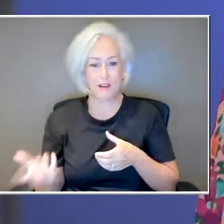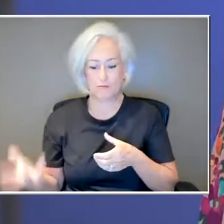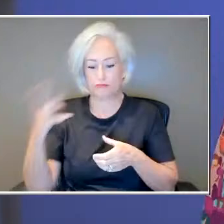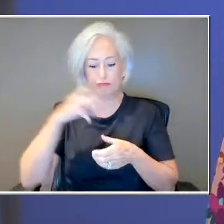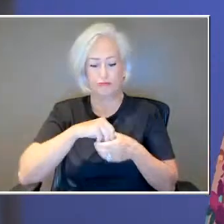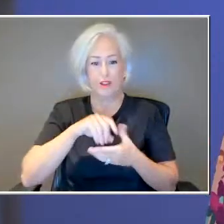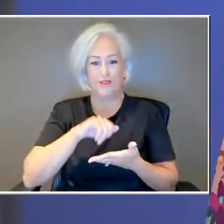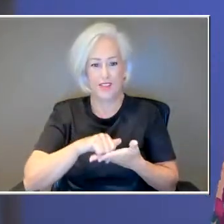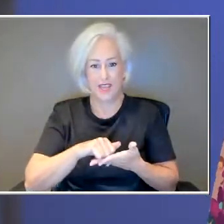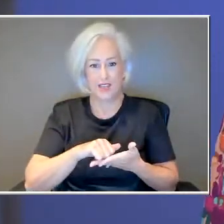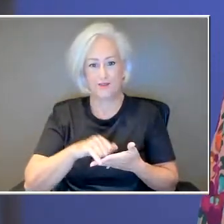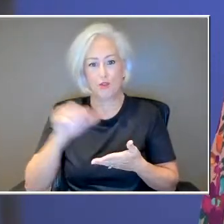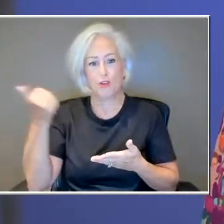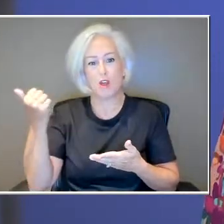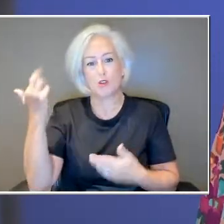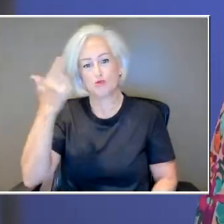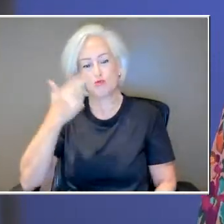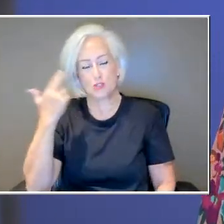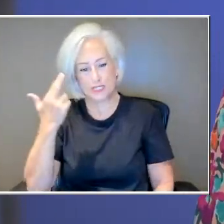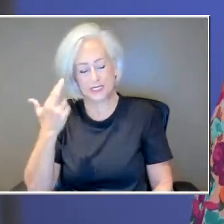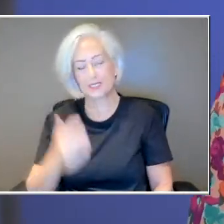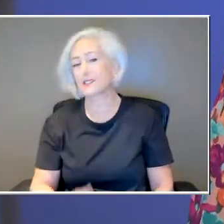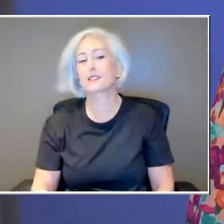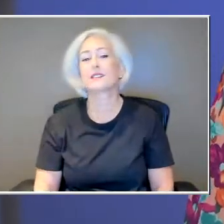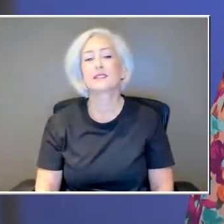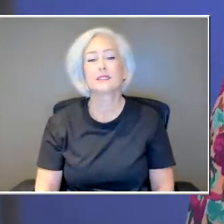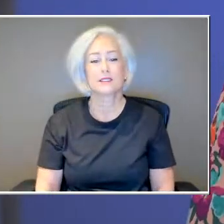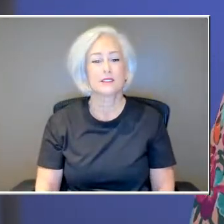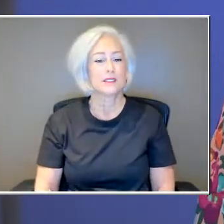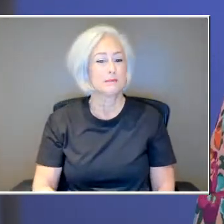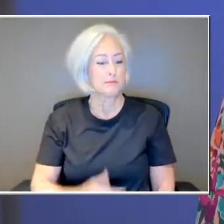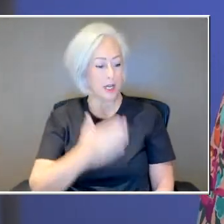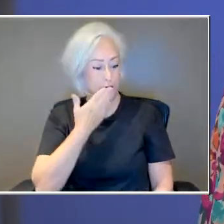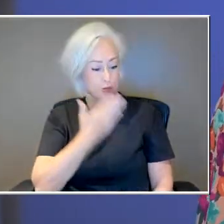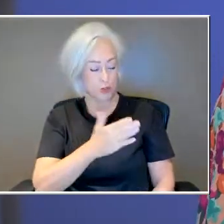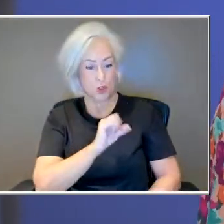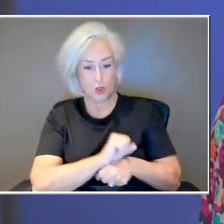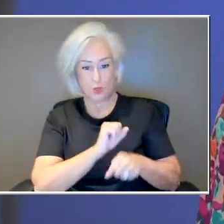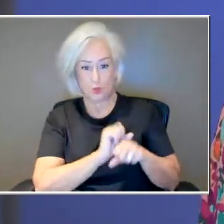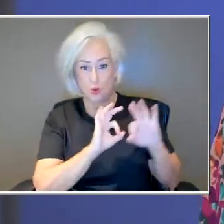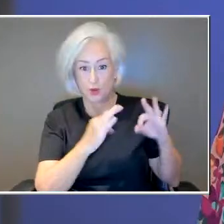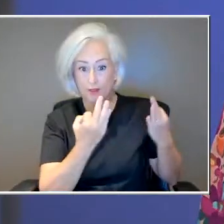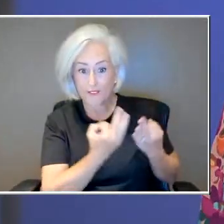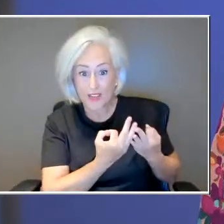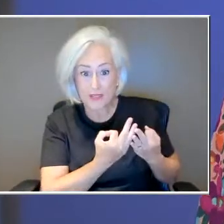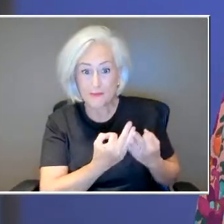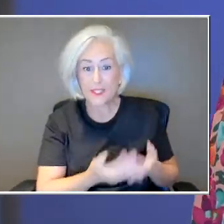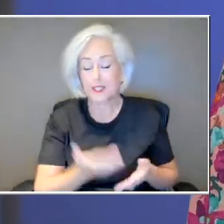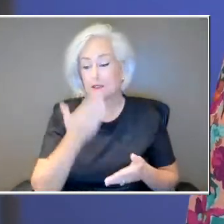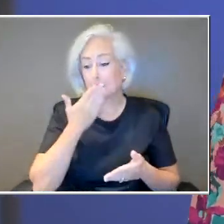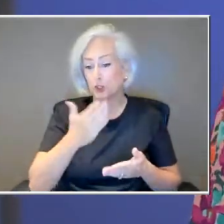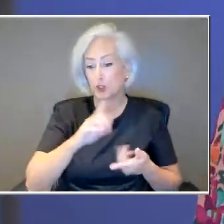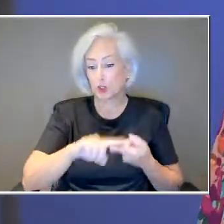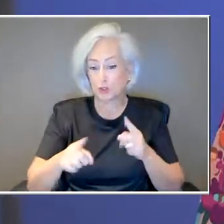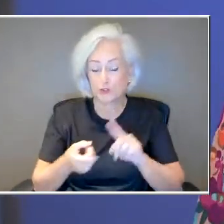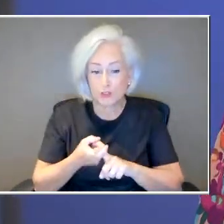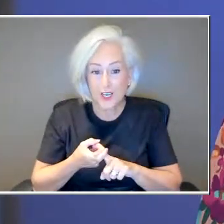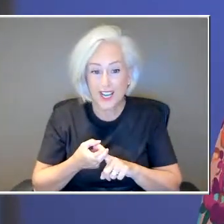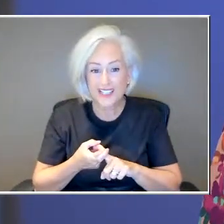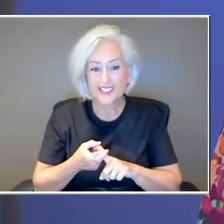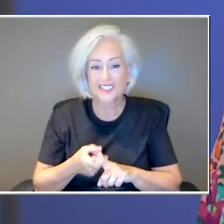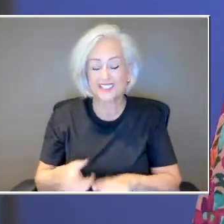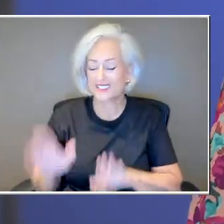other circumstances. But I had a great work family, and I had great friends and a great